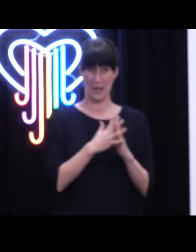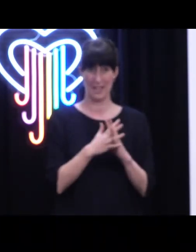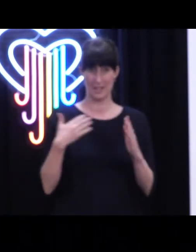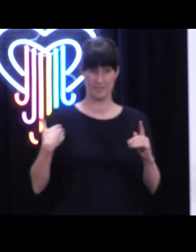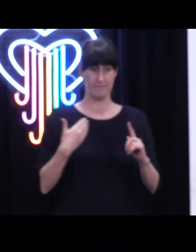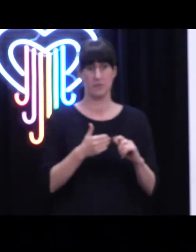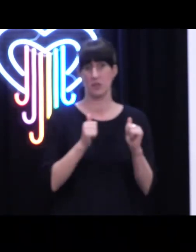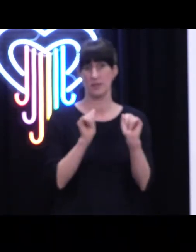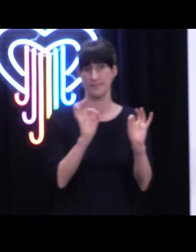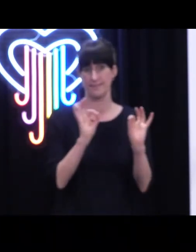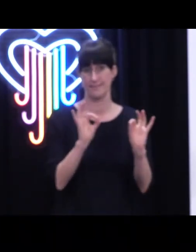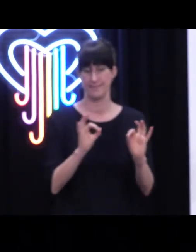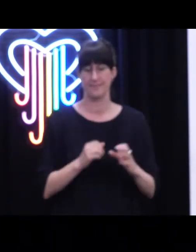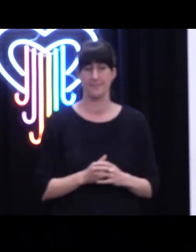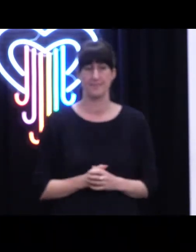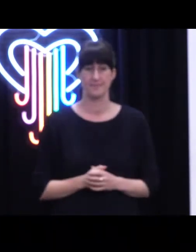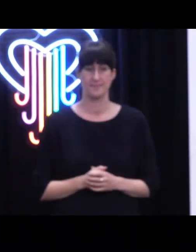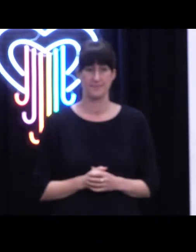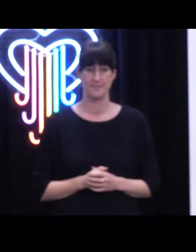excellent.